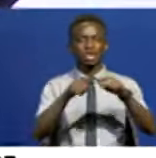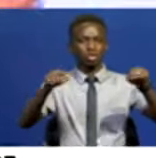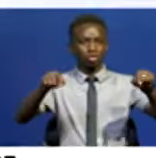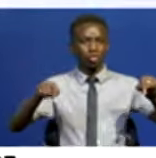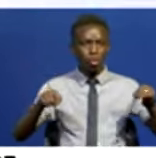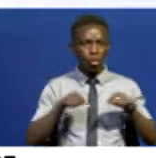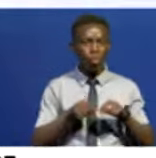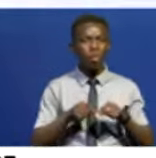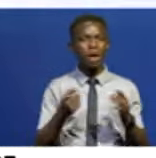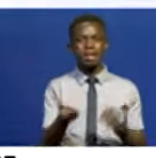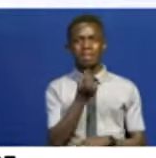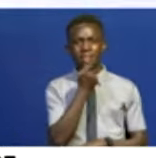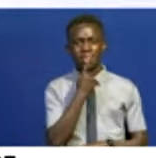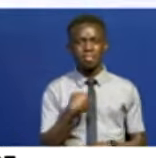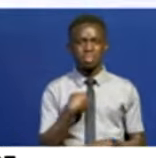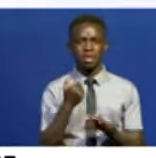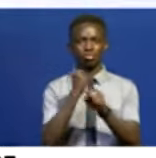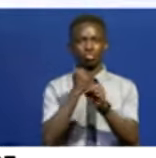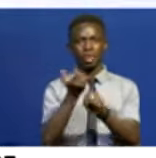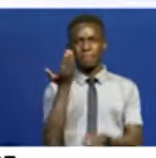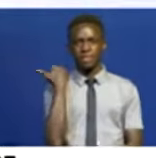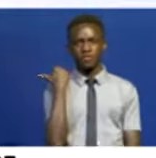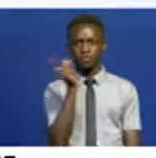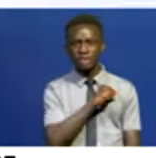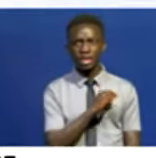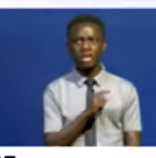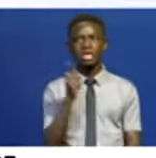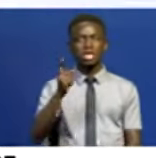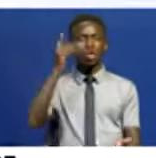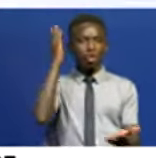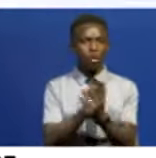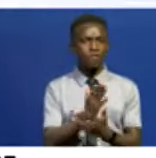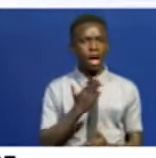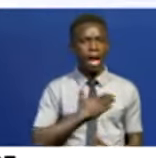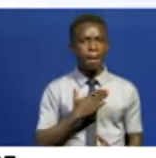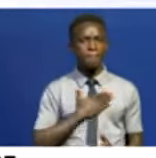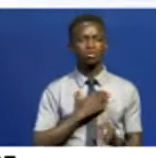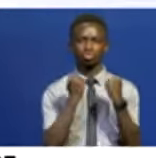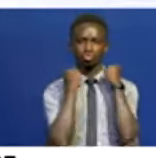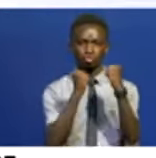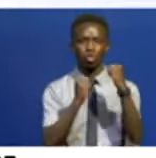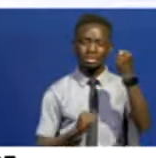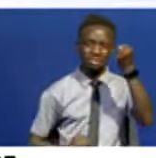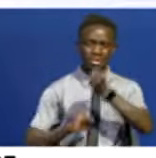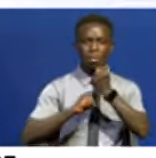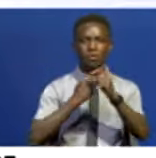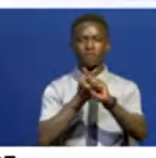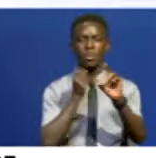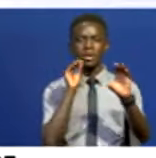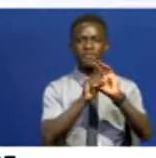pharmaceuticals, which I did earlier, confirms our unwavering support for investors, including manufacturers